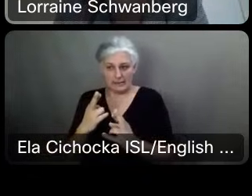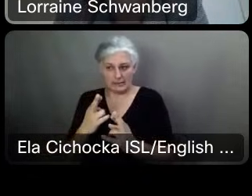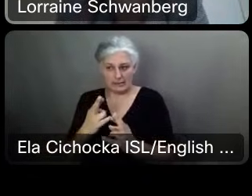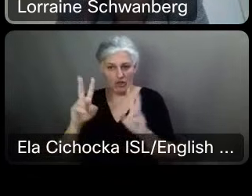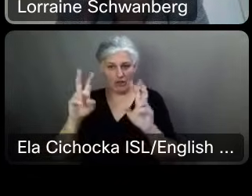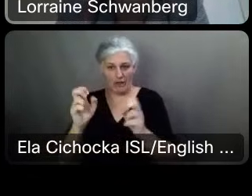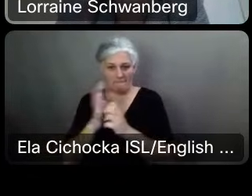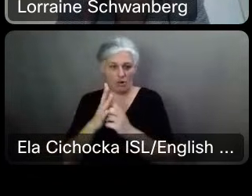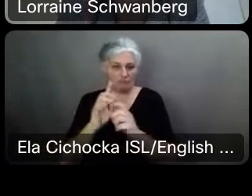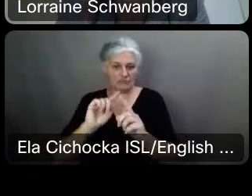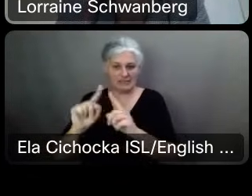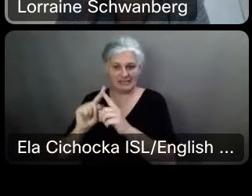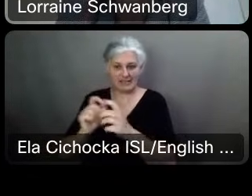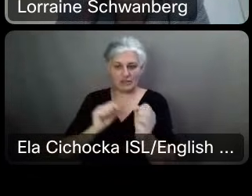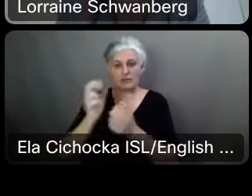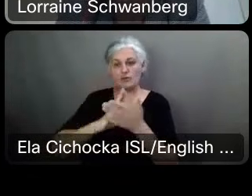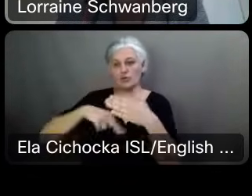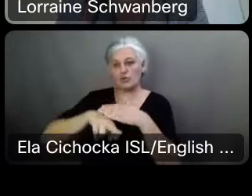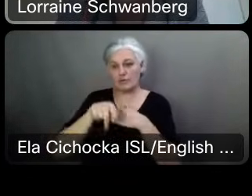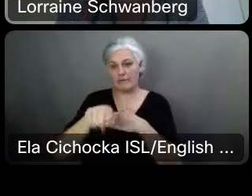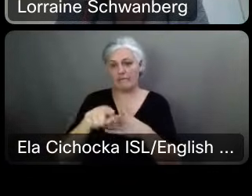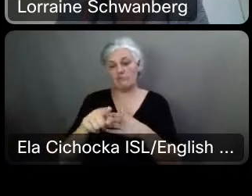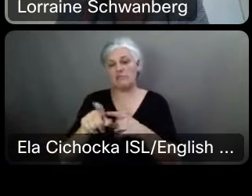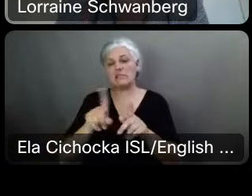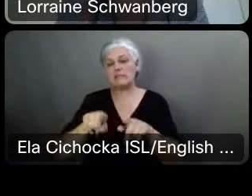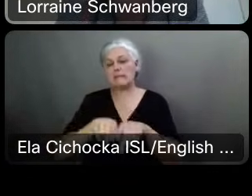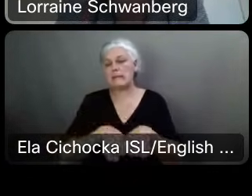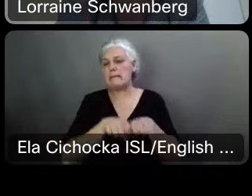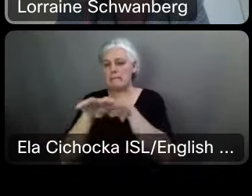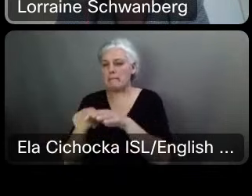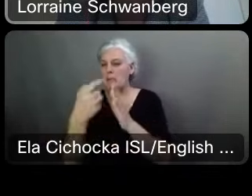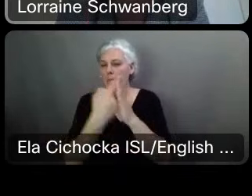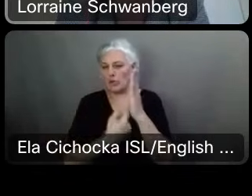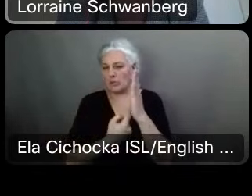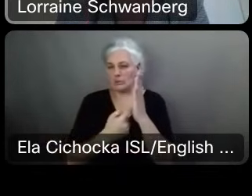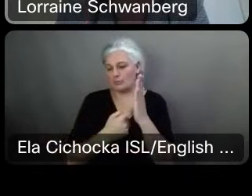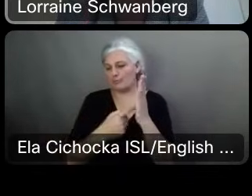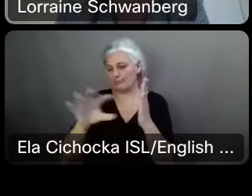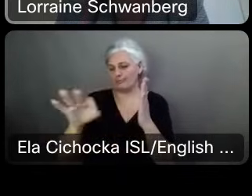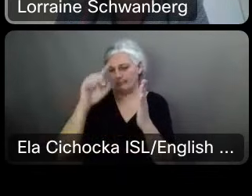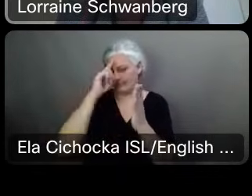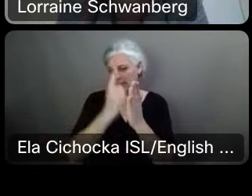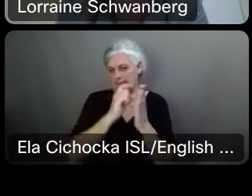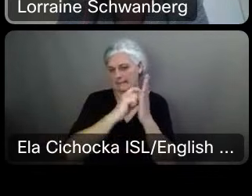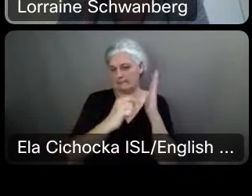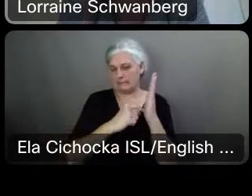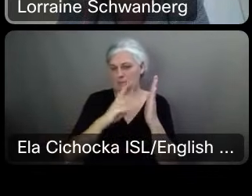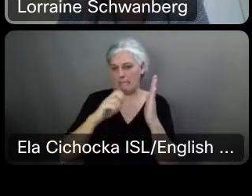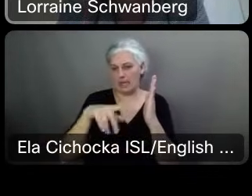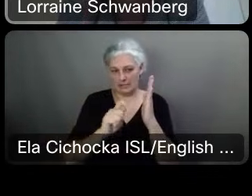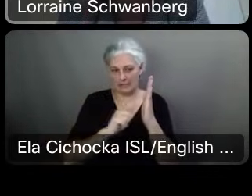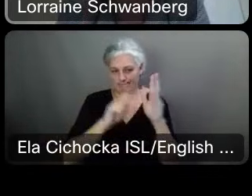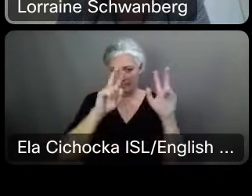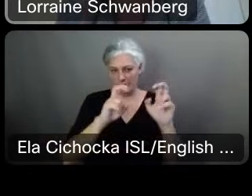and that for the purpose of consistency within the policies. We have outlined that at the beginning. We've emphasised